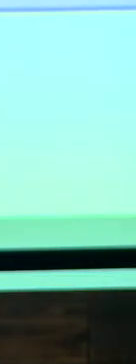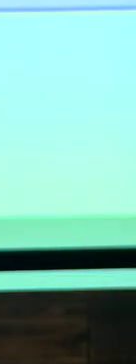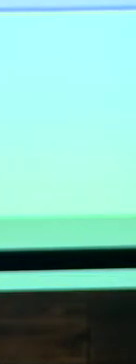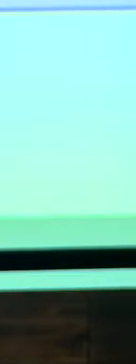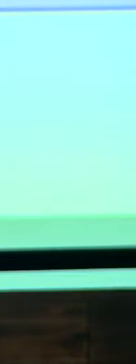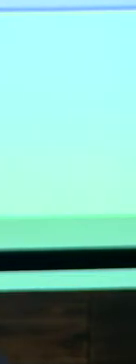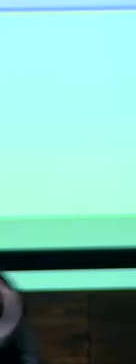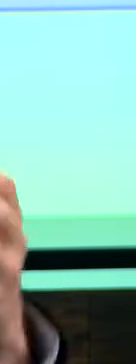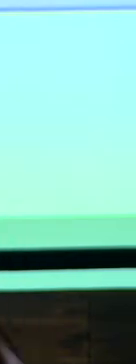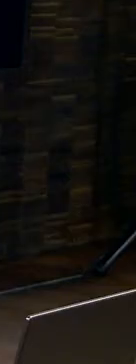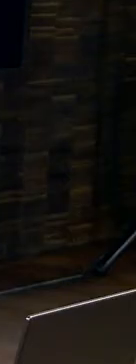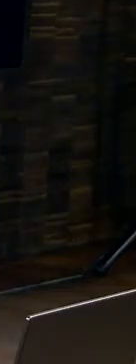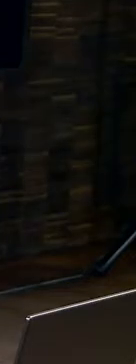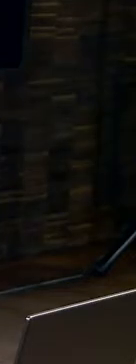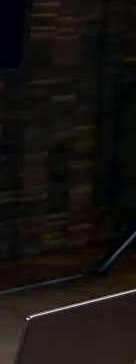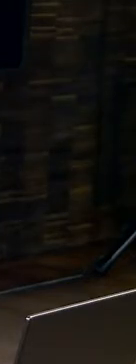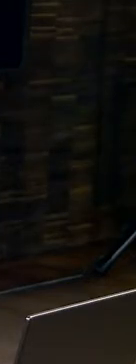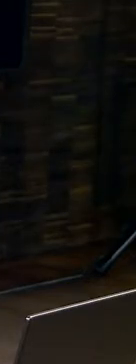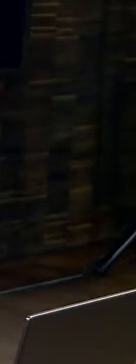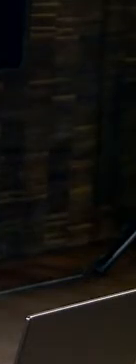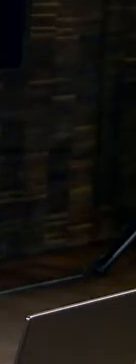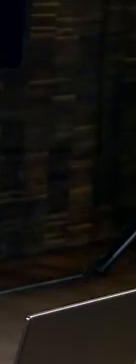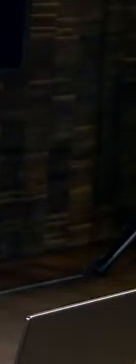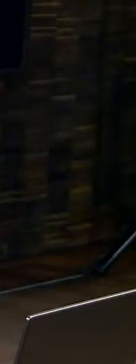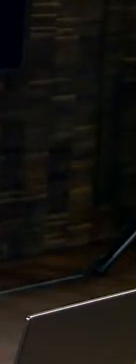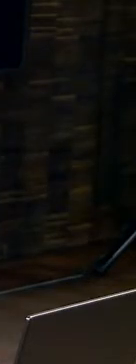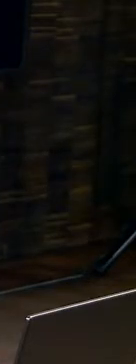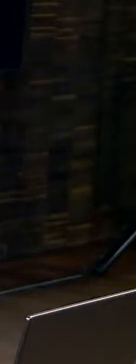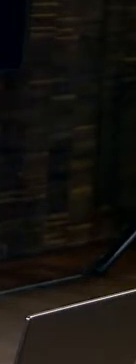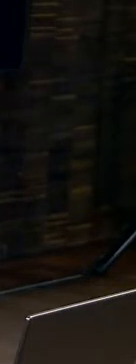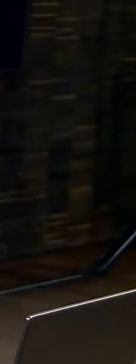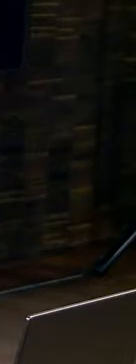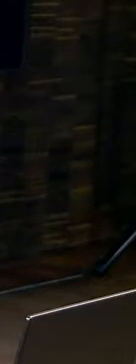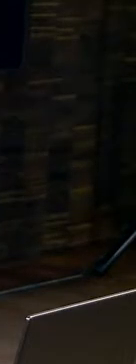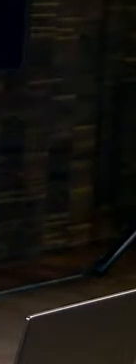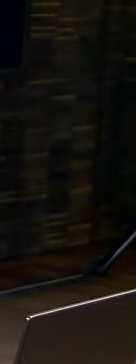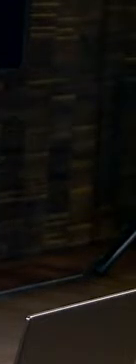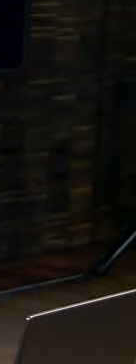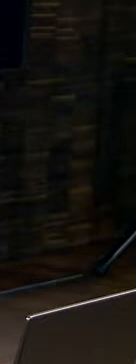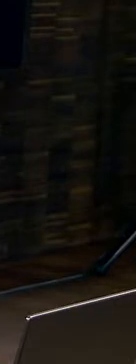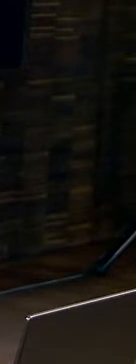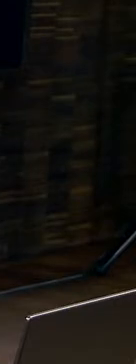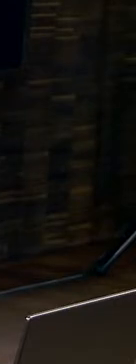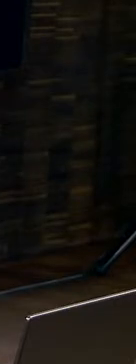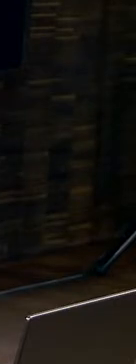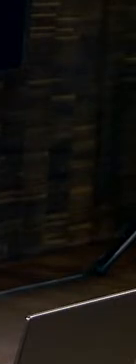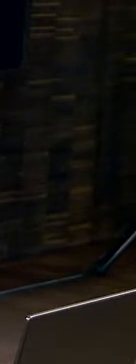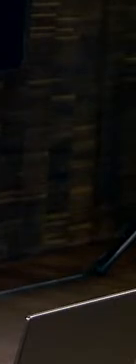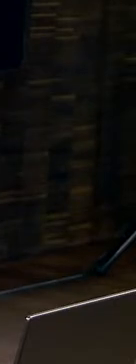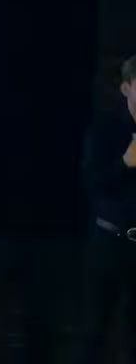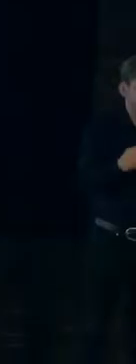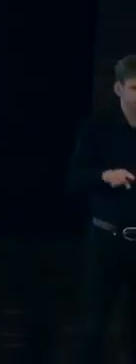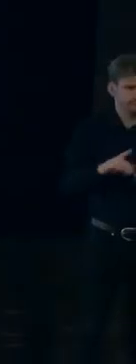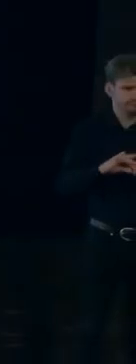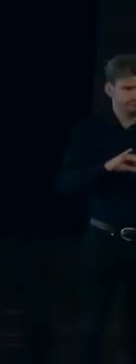like the things about our organization, and we will describe briefly the standards to be able to focus a bit more